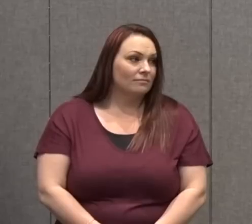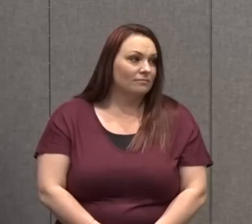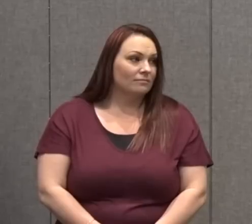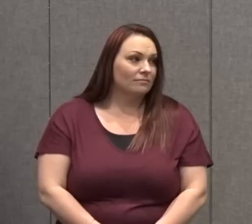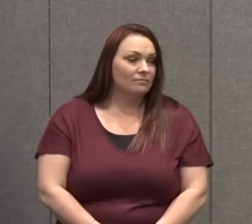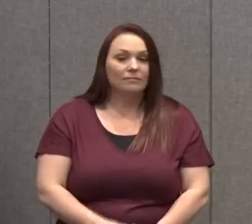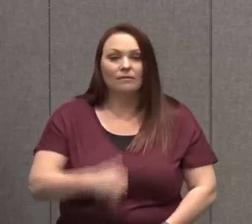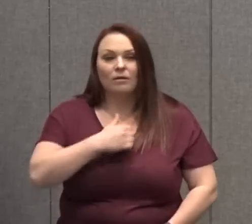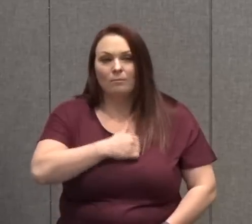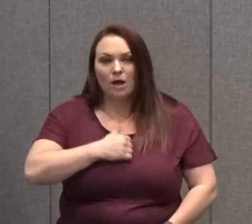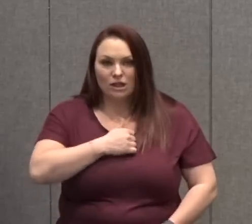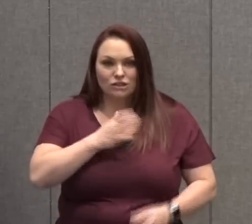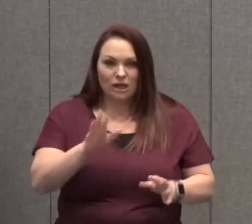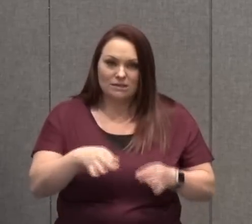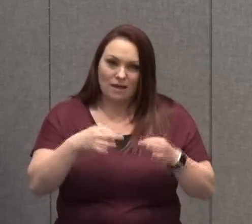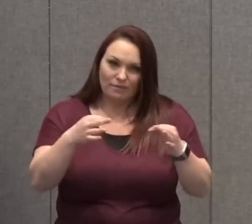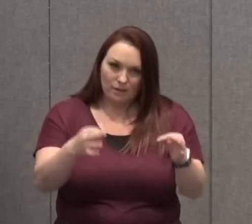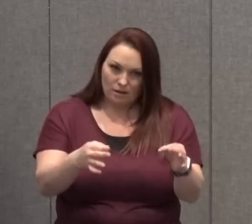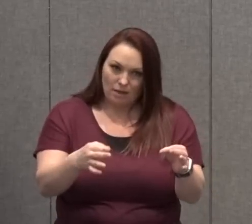apologize on the delay